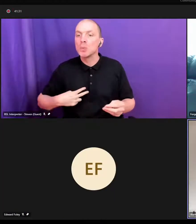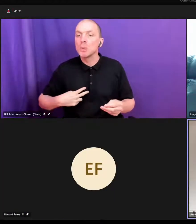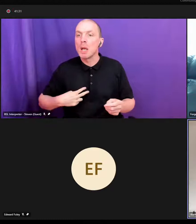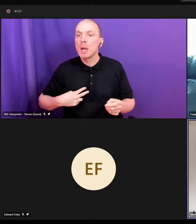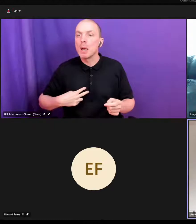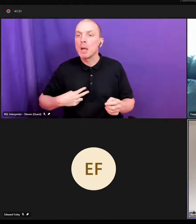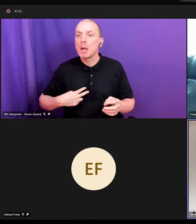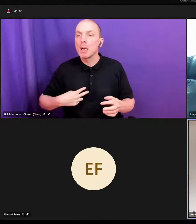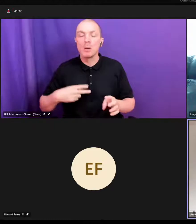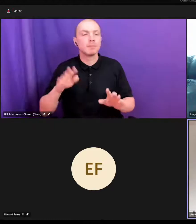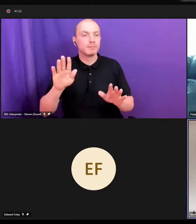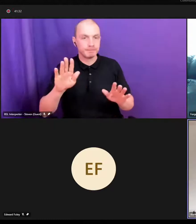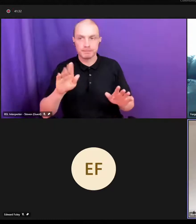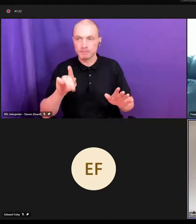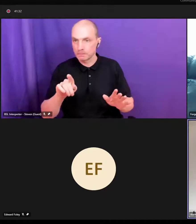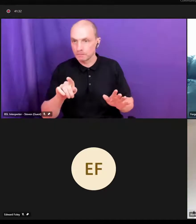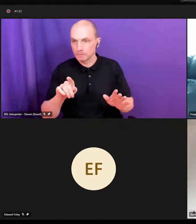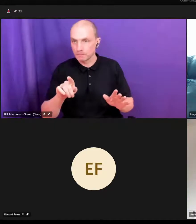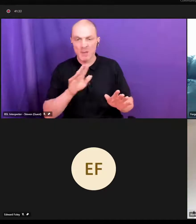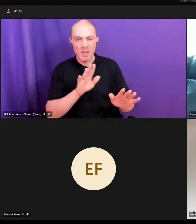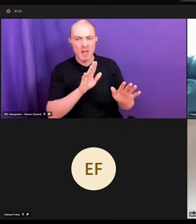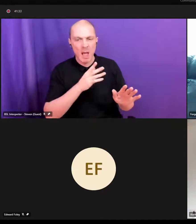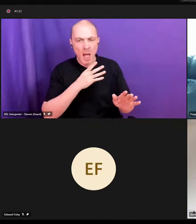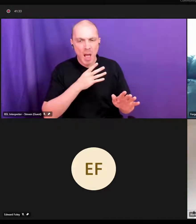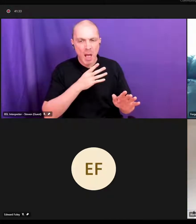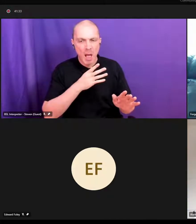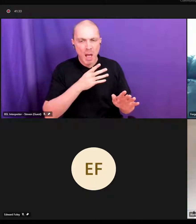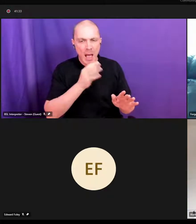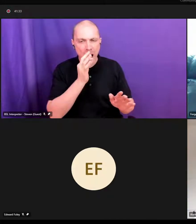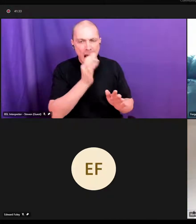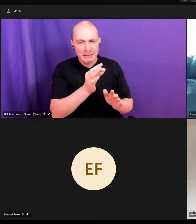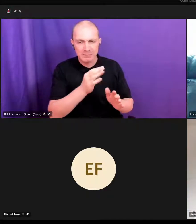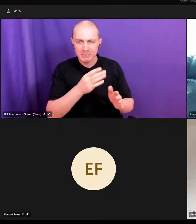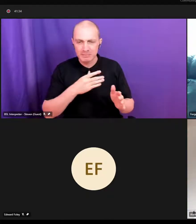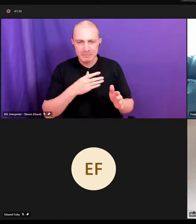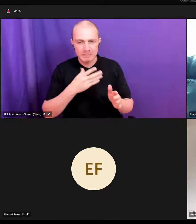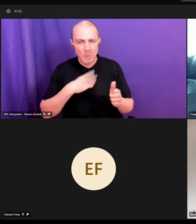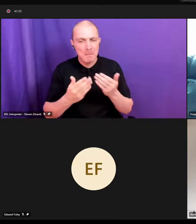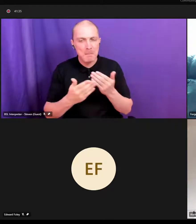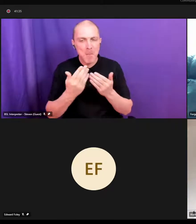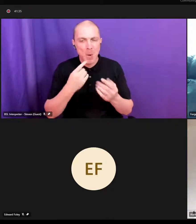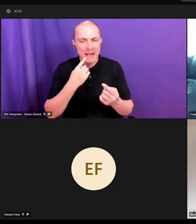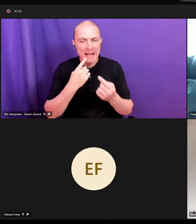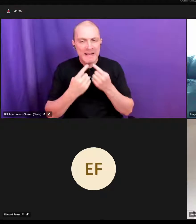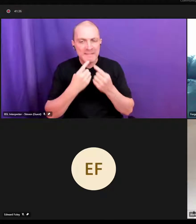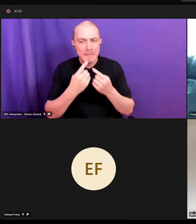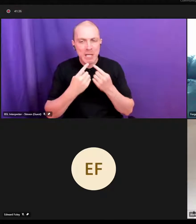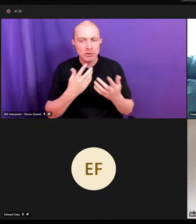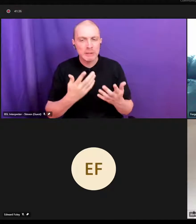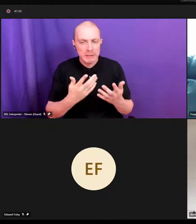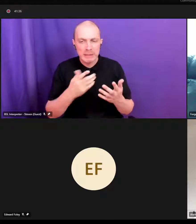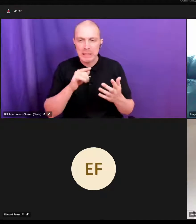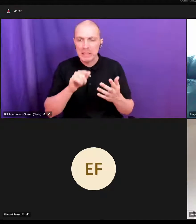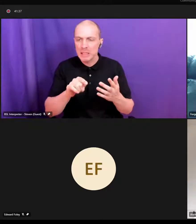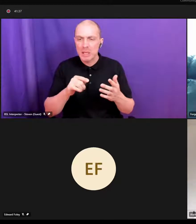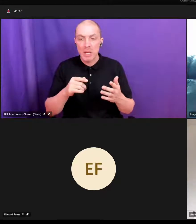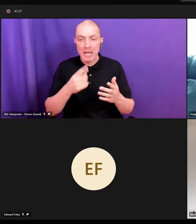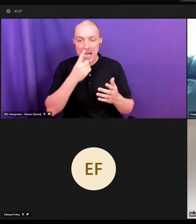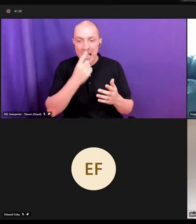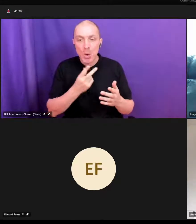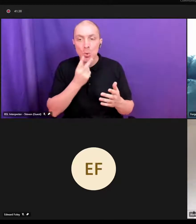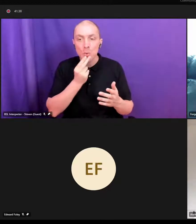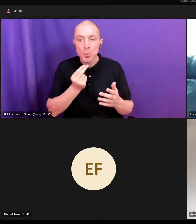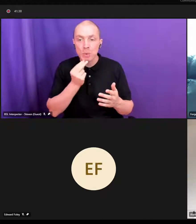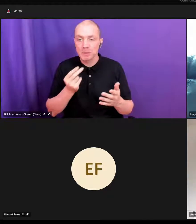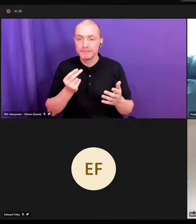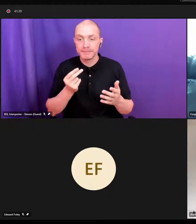Thanks, Chair. It was just to see if we could get more meaningful information regarding maybe using 2019 as a comparison